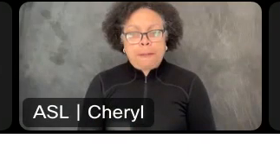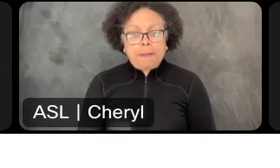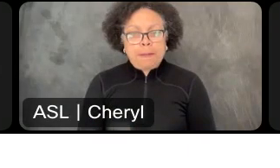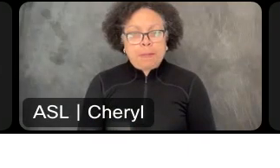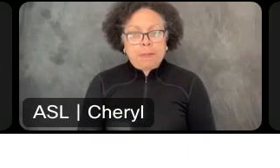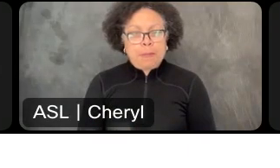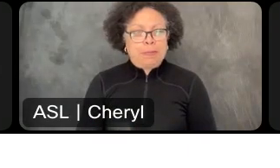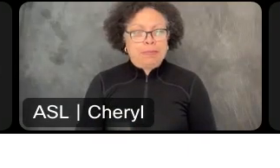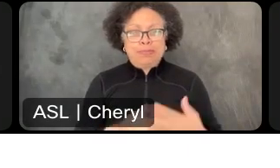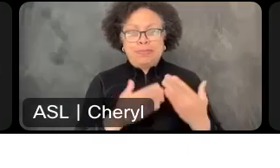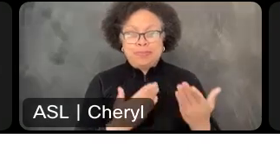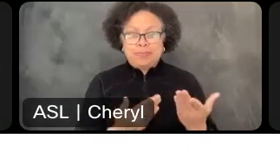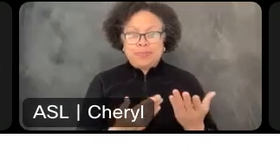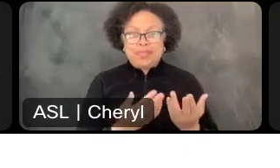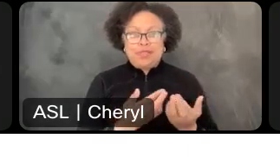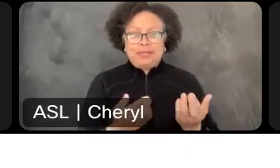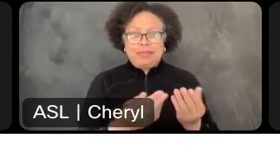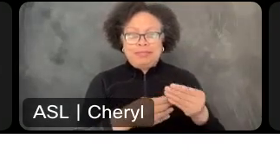Here we have our references.